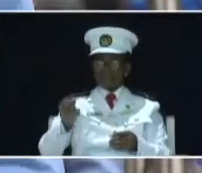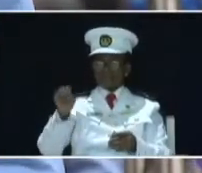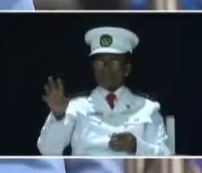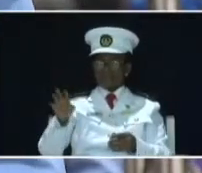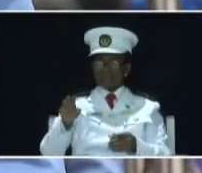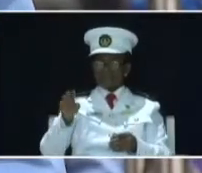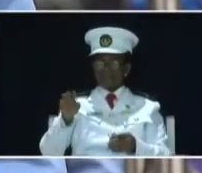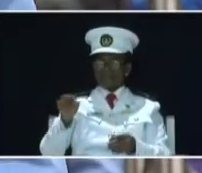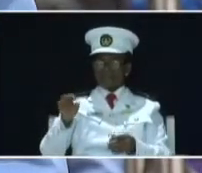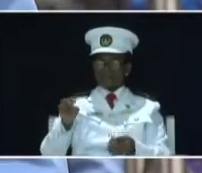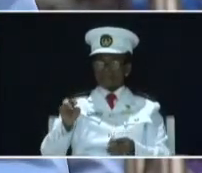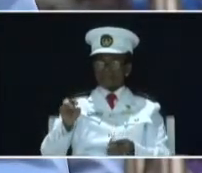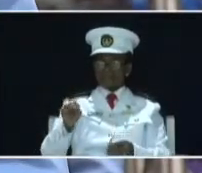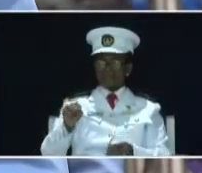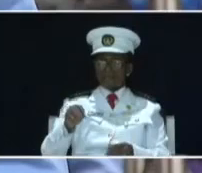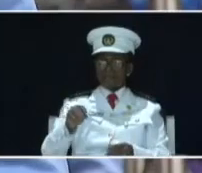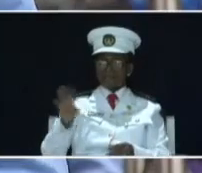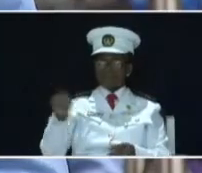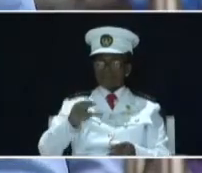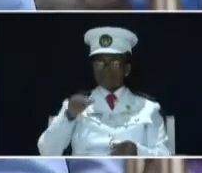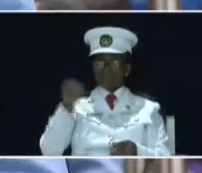He created everything,